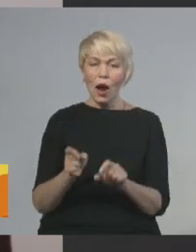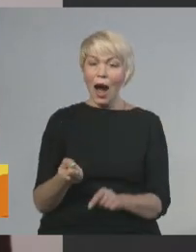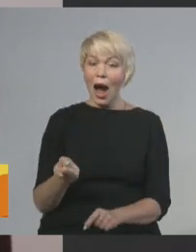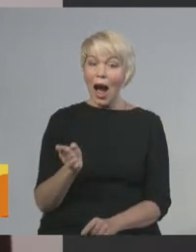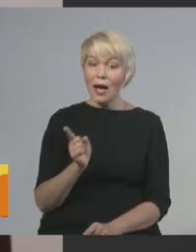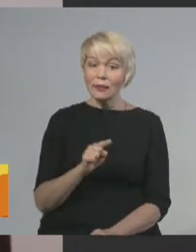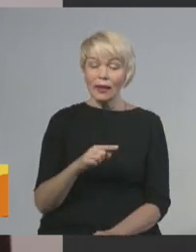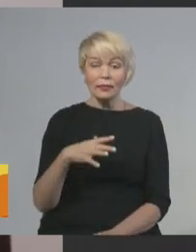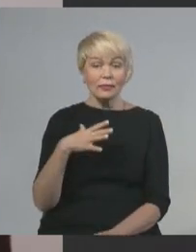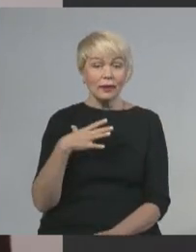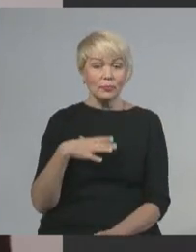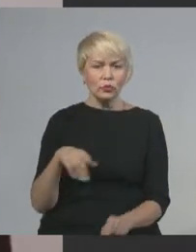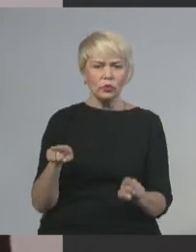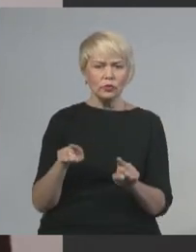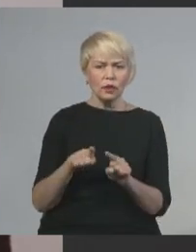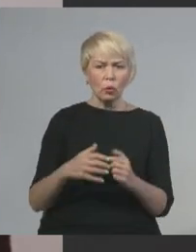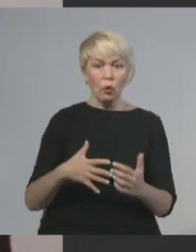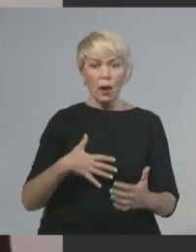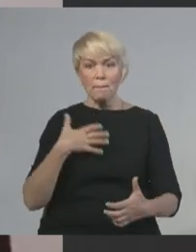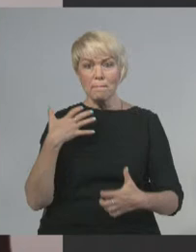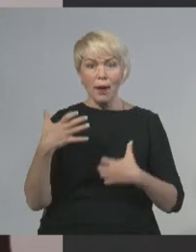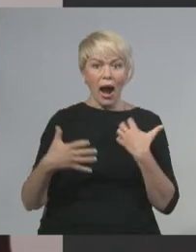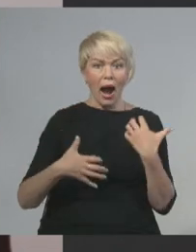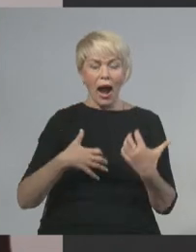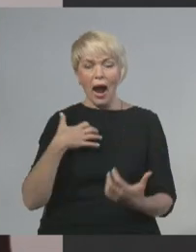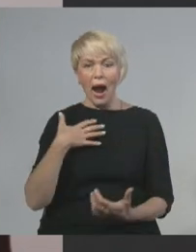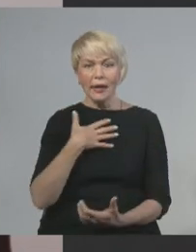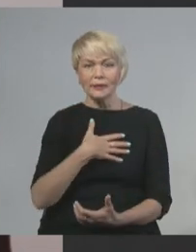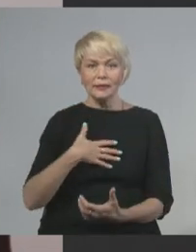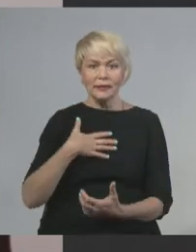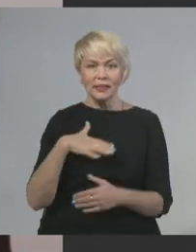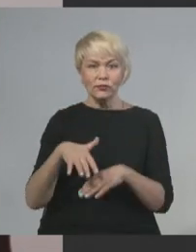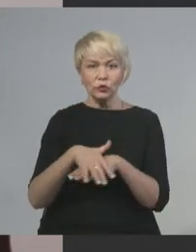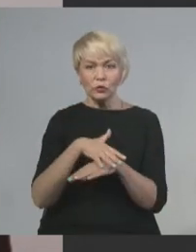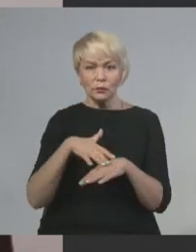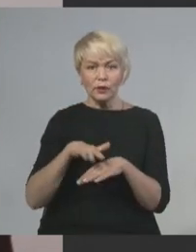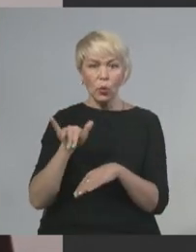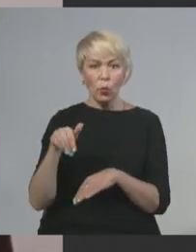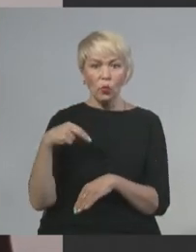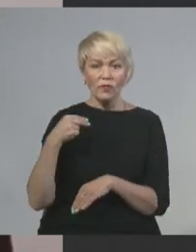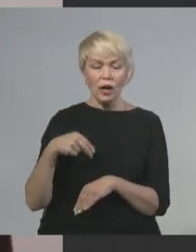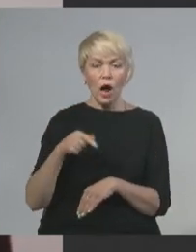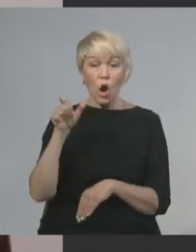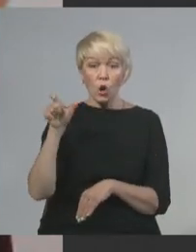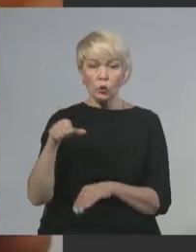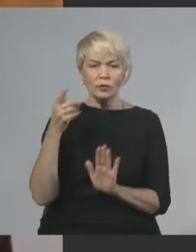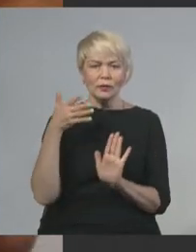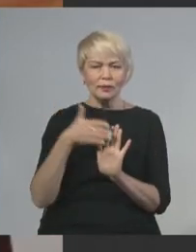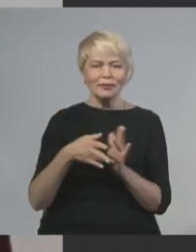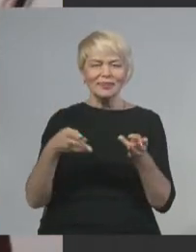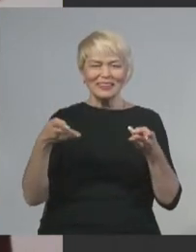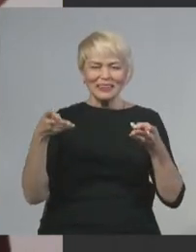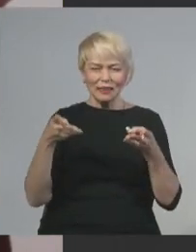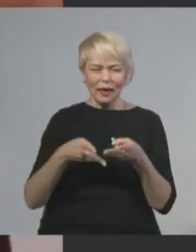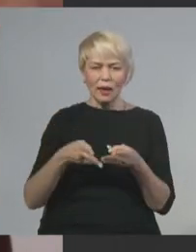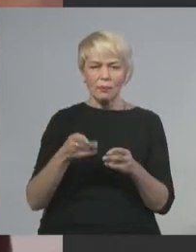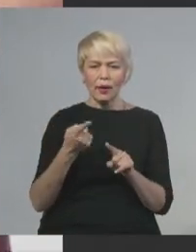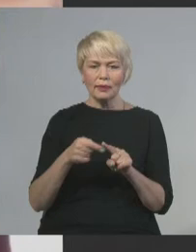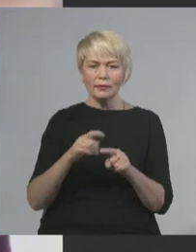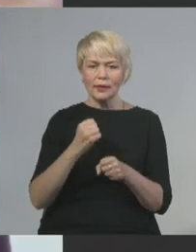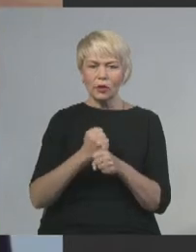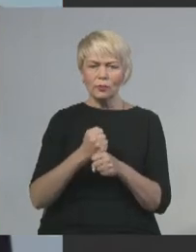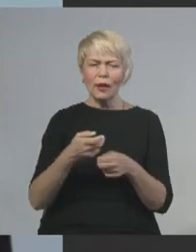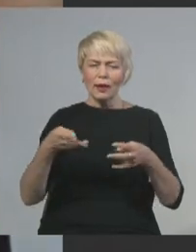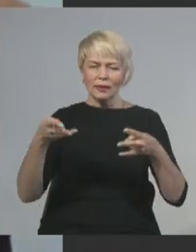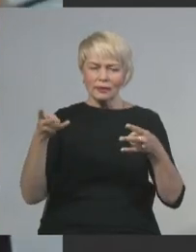society uh in the first times because people were not understanding they had to do it and running in in part of country